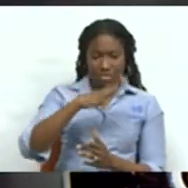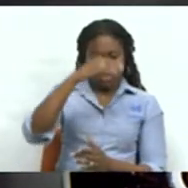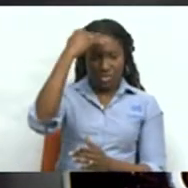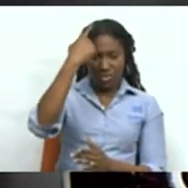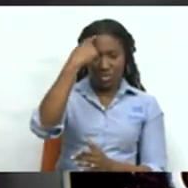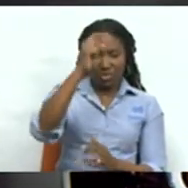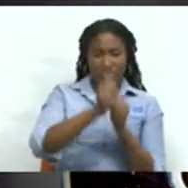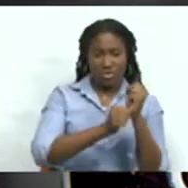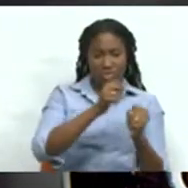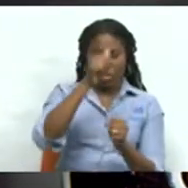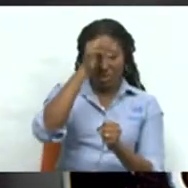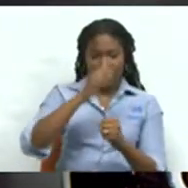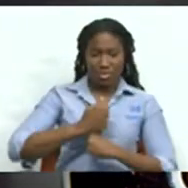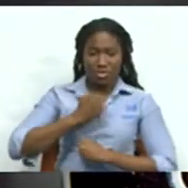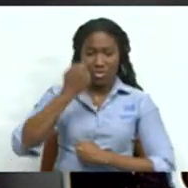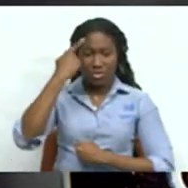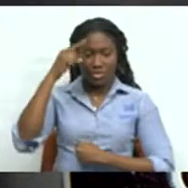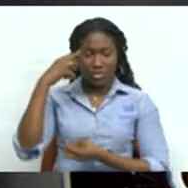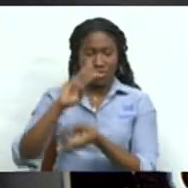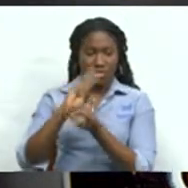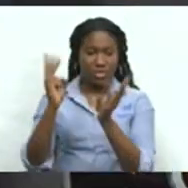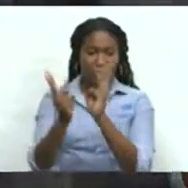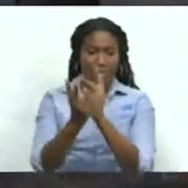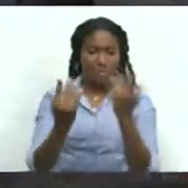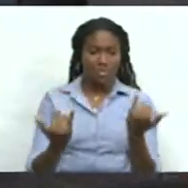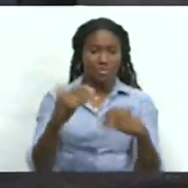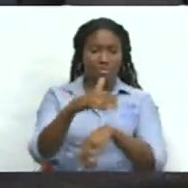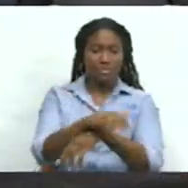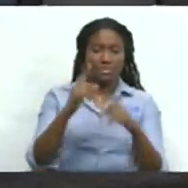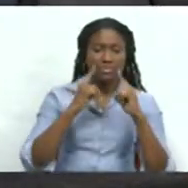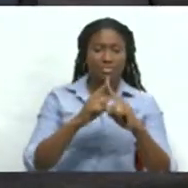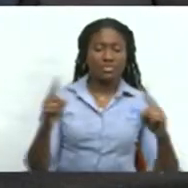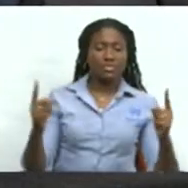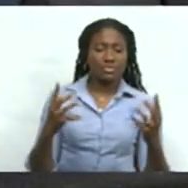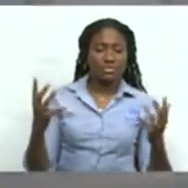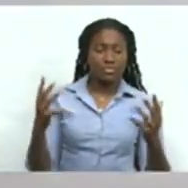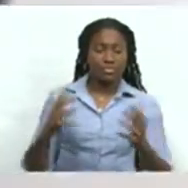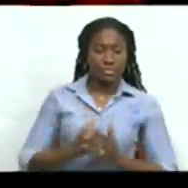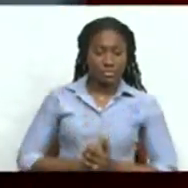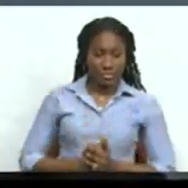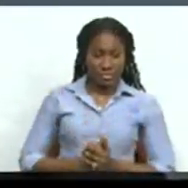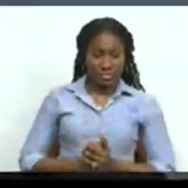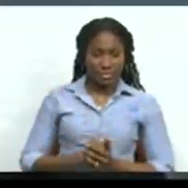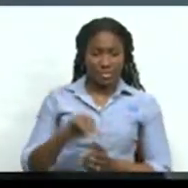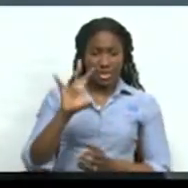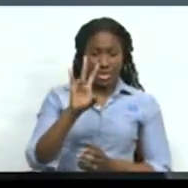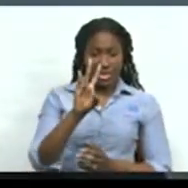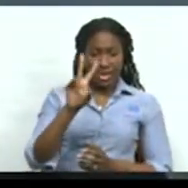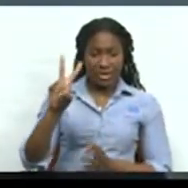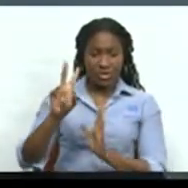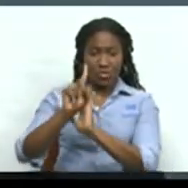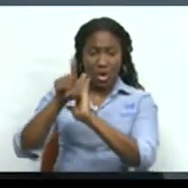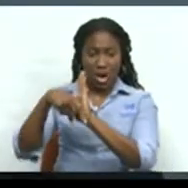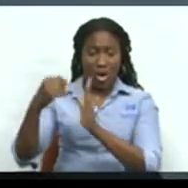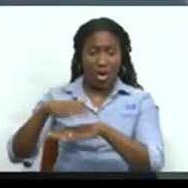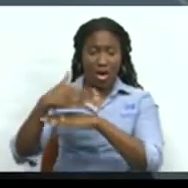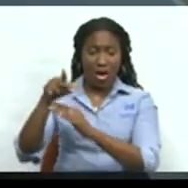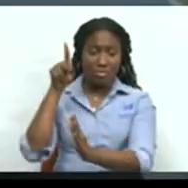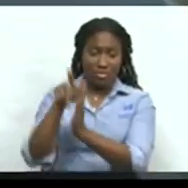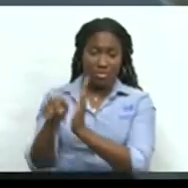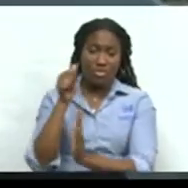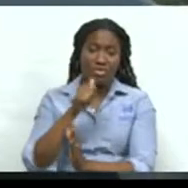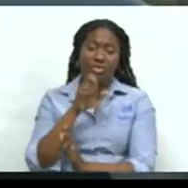Jassy Marouk with sport. I'm Pauline Hussein with your weather. Let's tell you what's making the news tonight. 72 hours after she was killed, man is charged